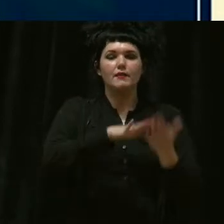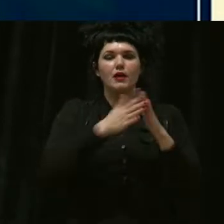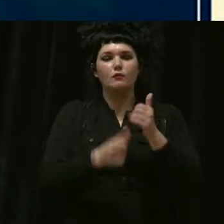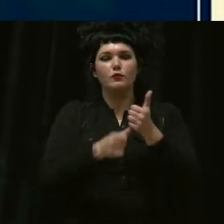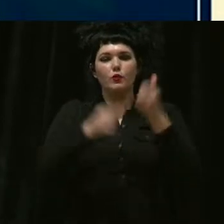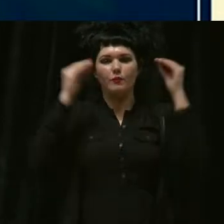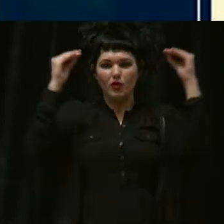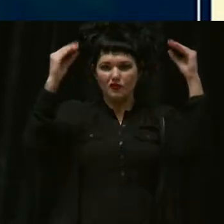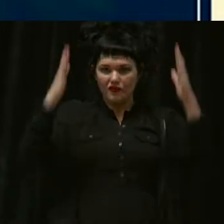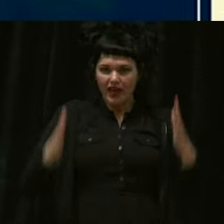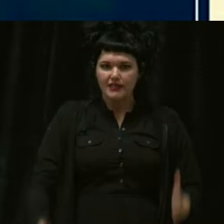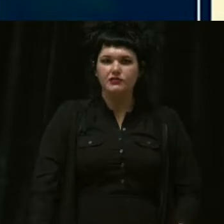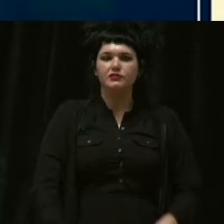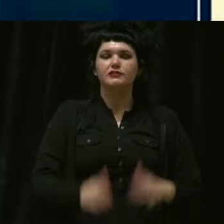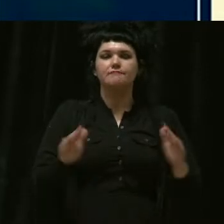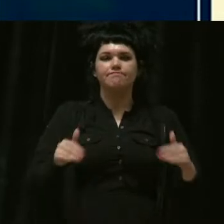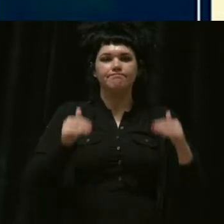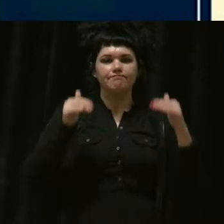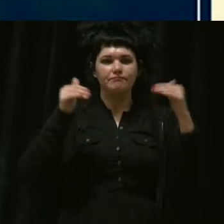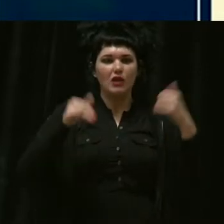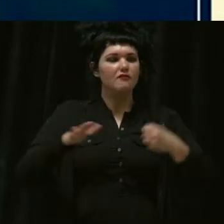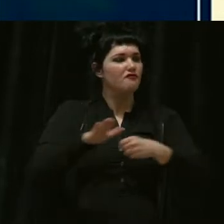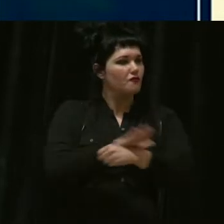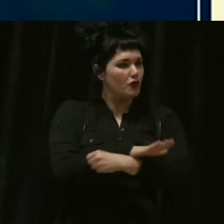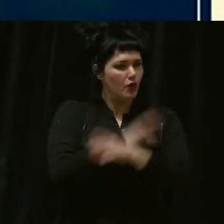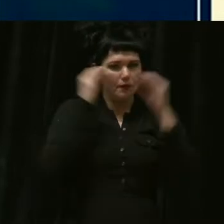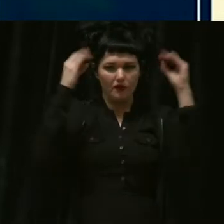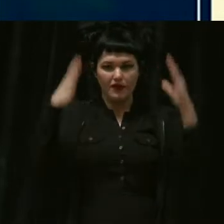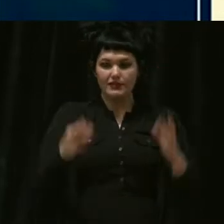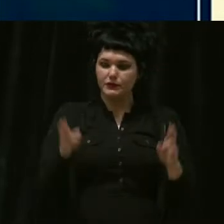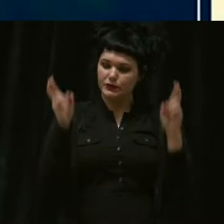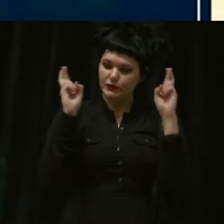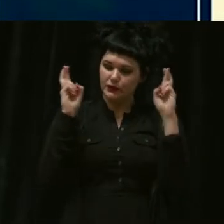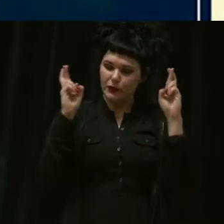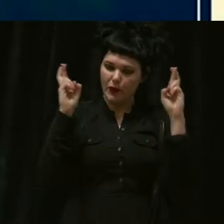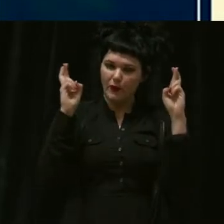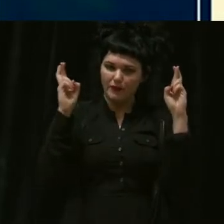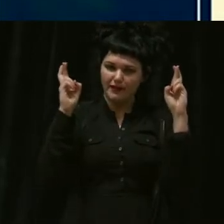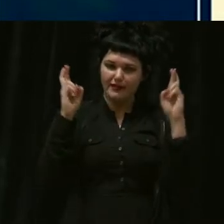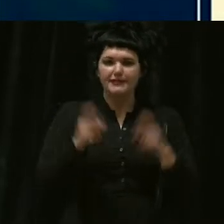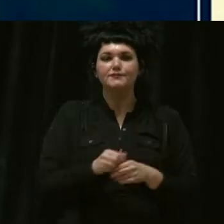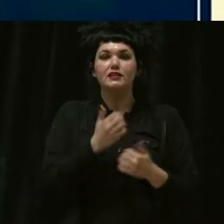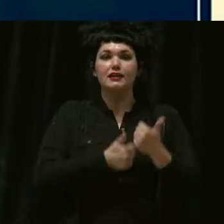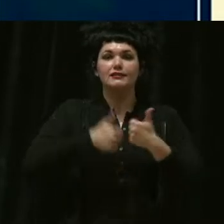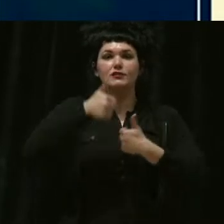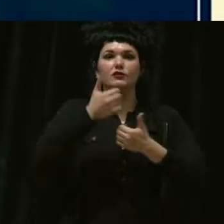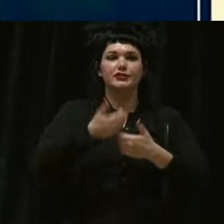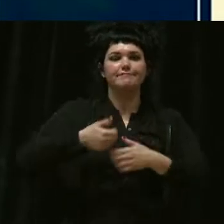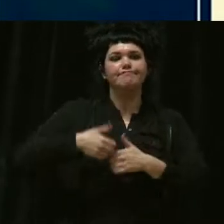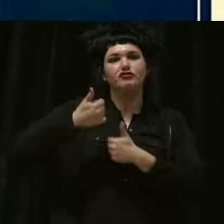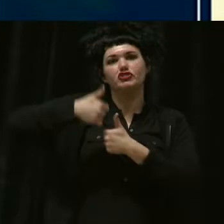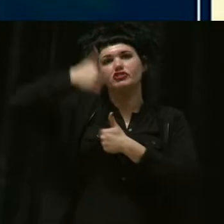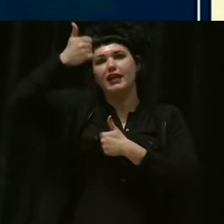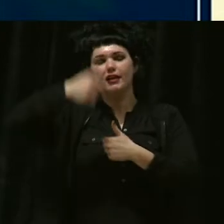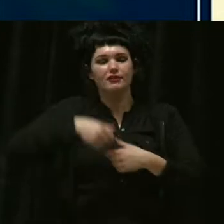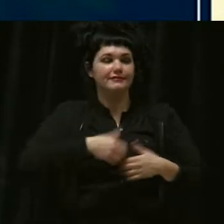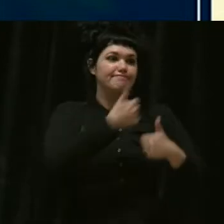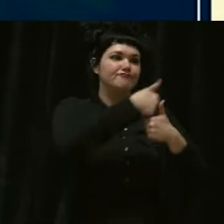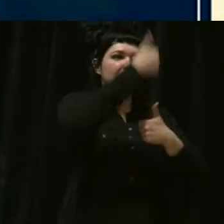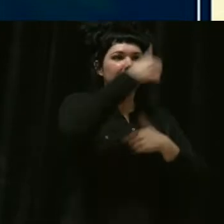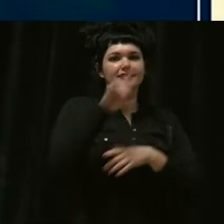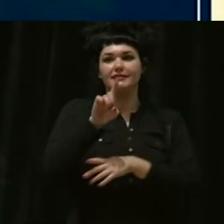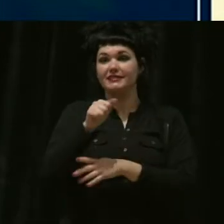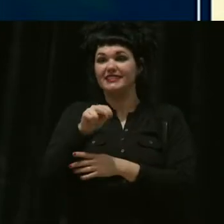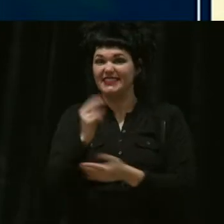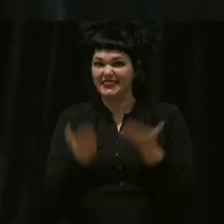professors, and as those individuals become full professors and hopefully associate chairs, chairs, and maybe even deans